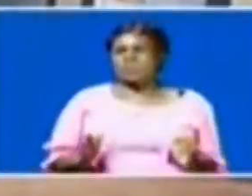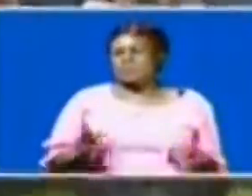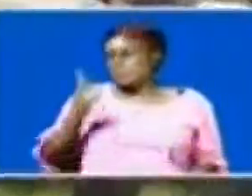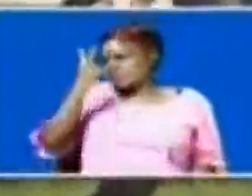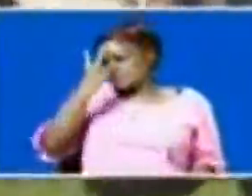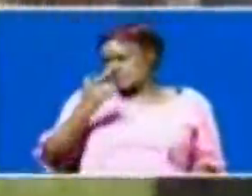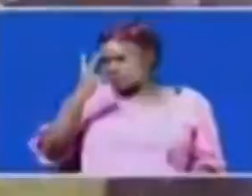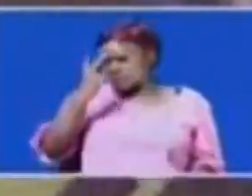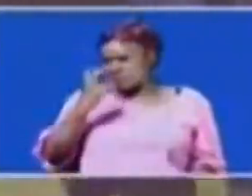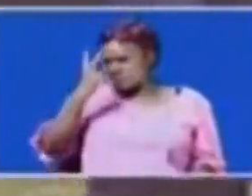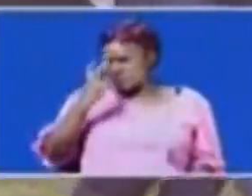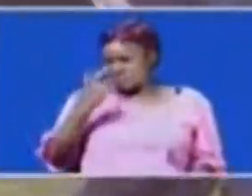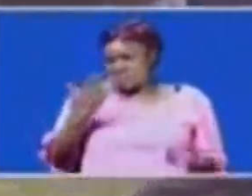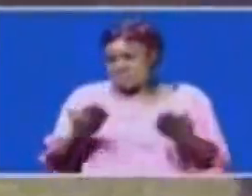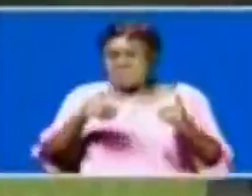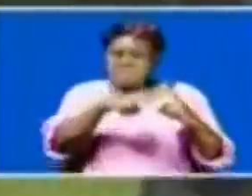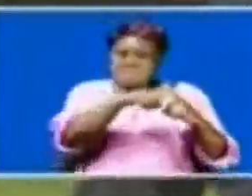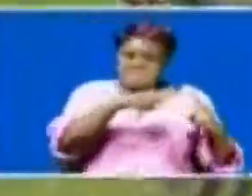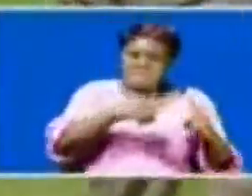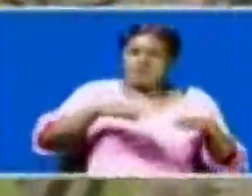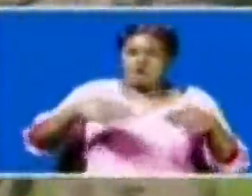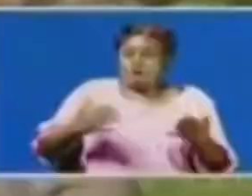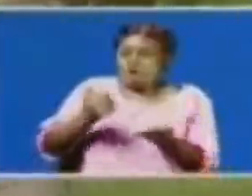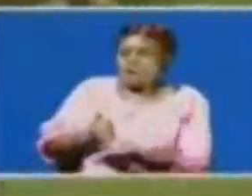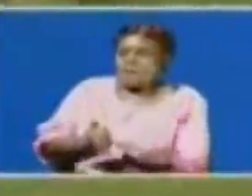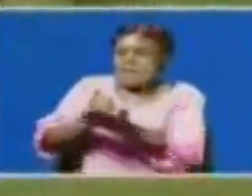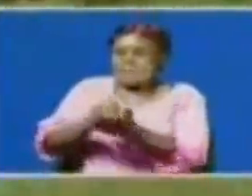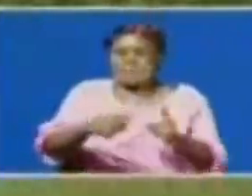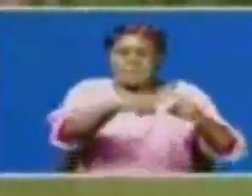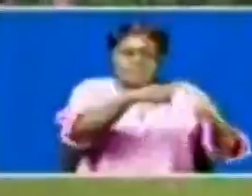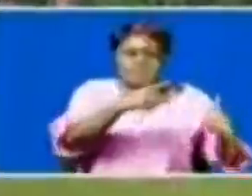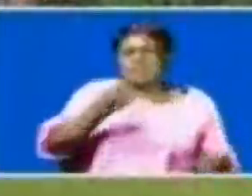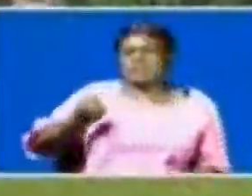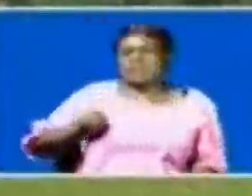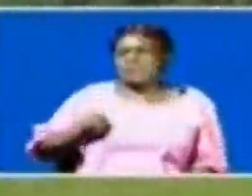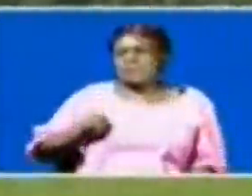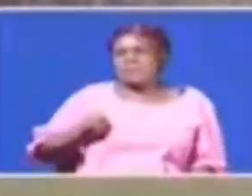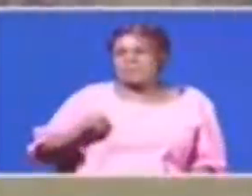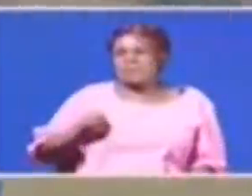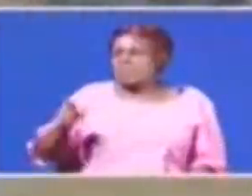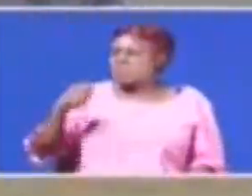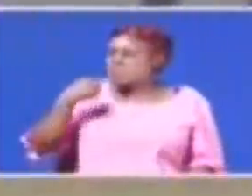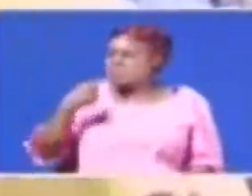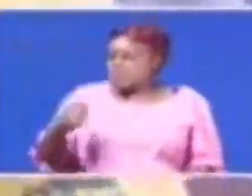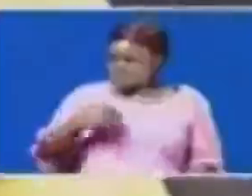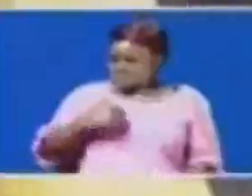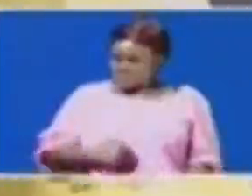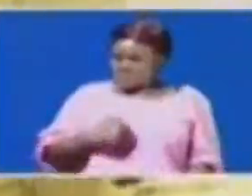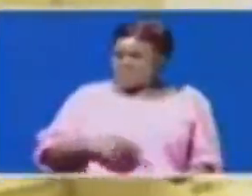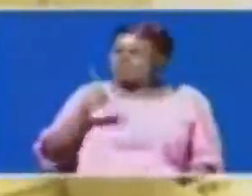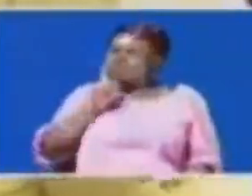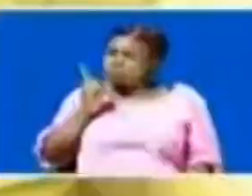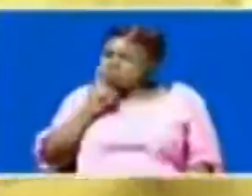suspected to have either murdered or aided in the murder of Sharon Otieno. Kevin, you mentioned that the postmortem will be done